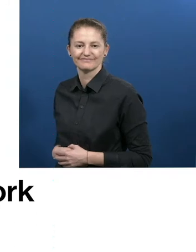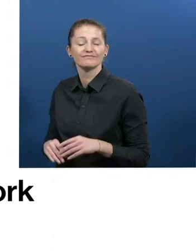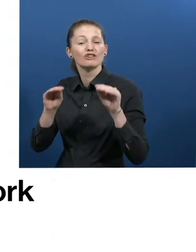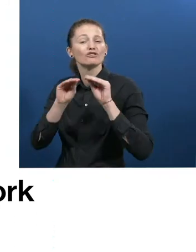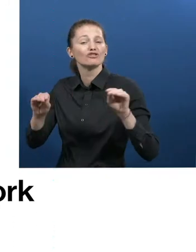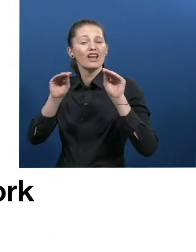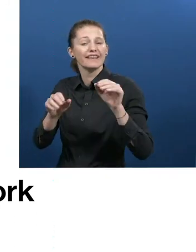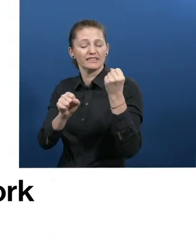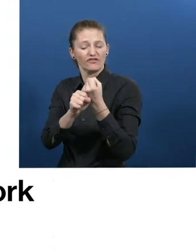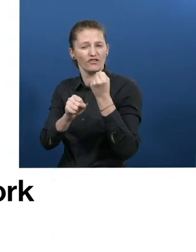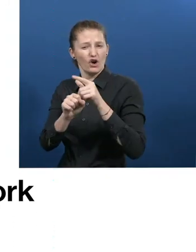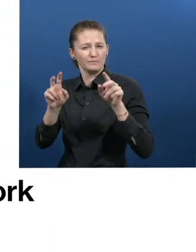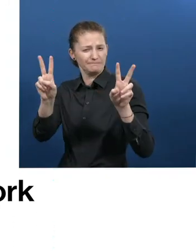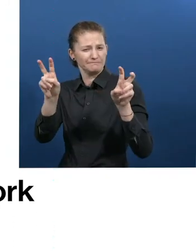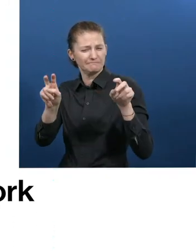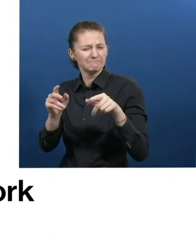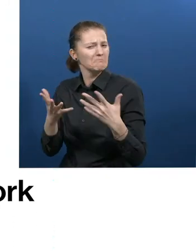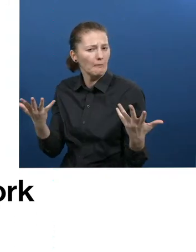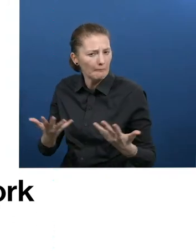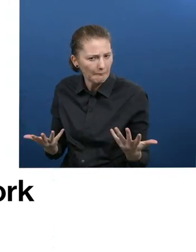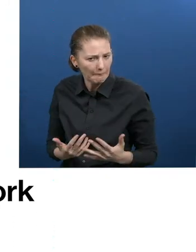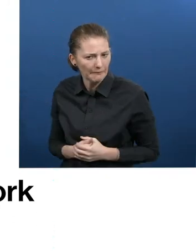What is the Training for Work program about?